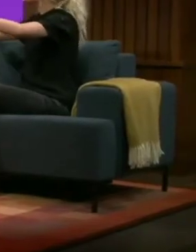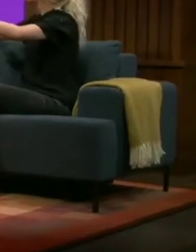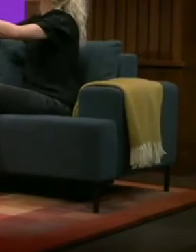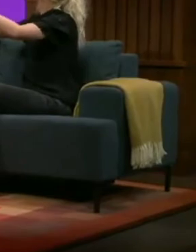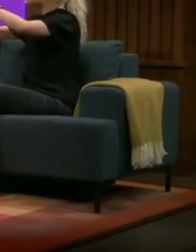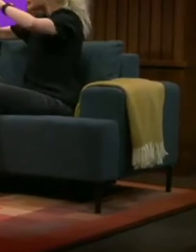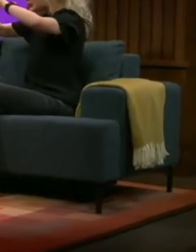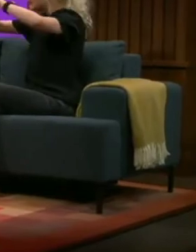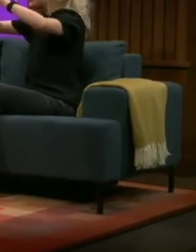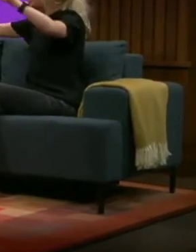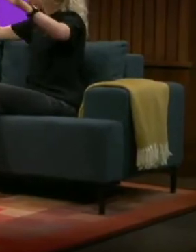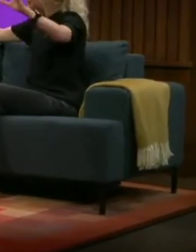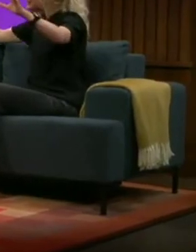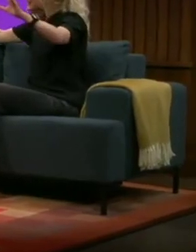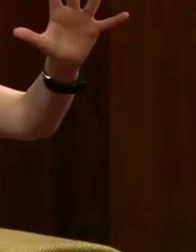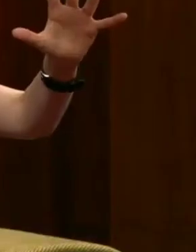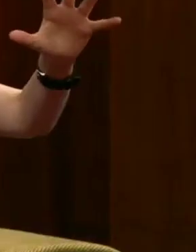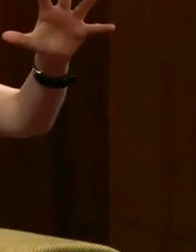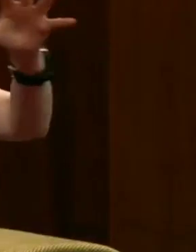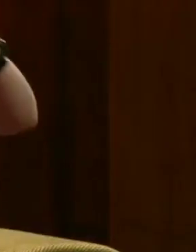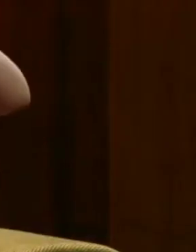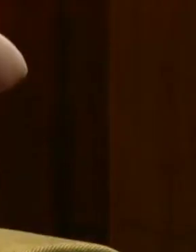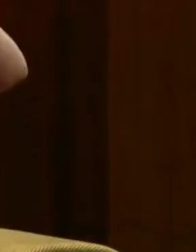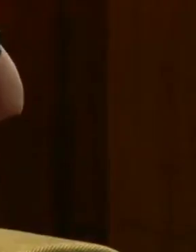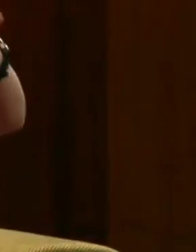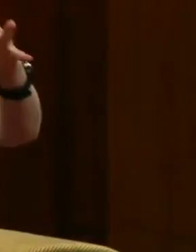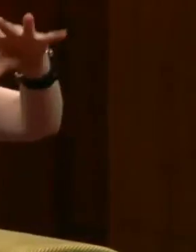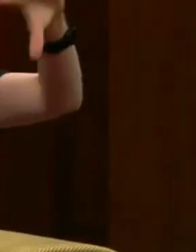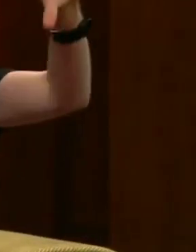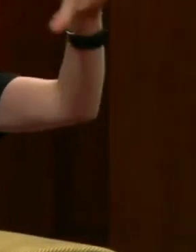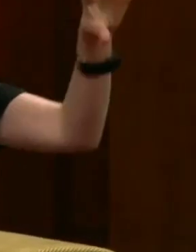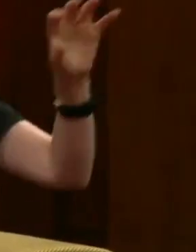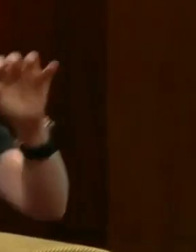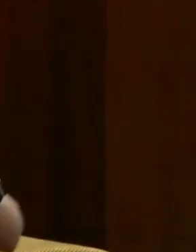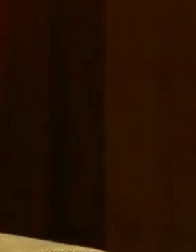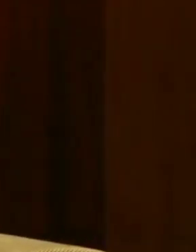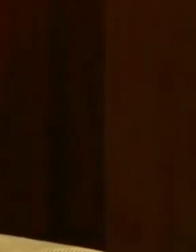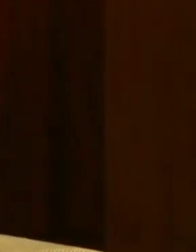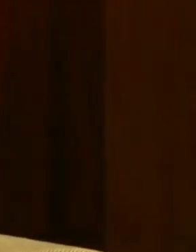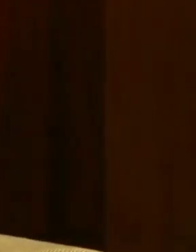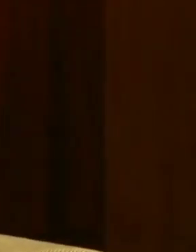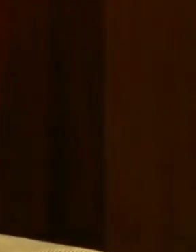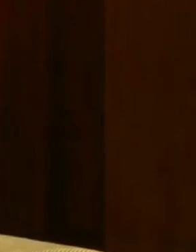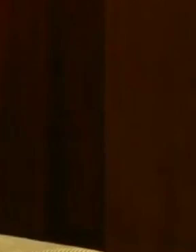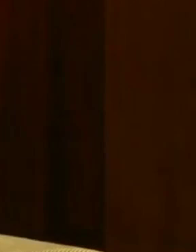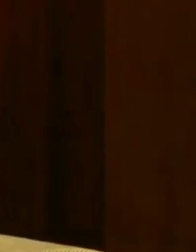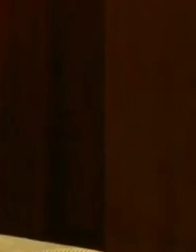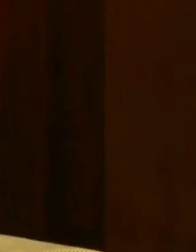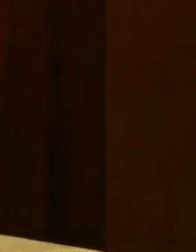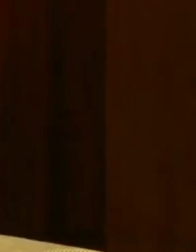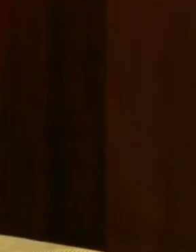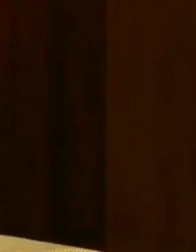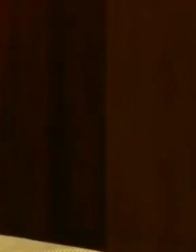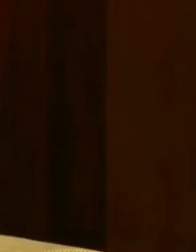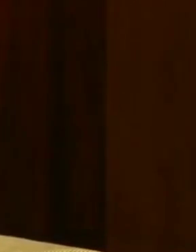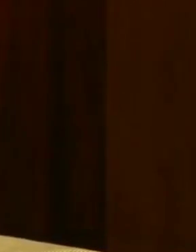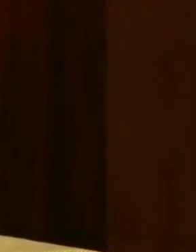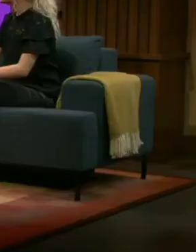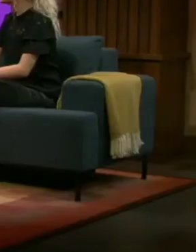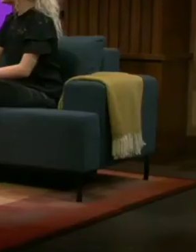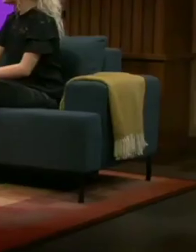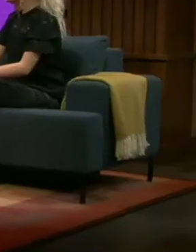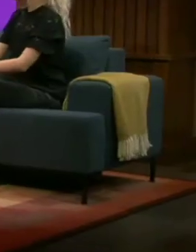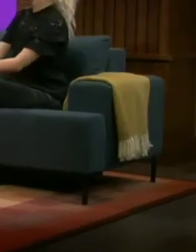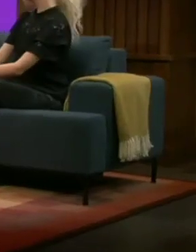be. Imagine it's just all dark in the caves, and then you see the glow squids swimming around. It will be Good with the